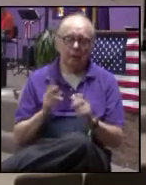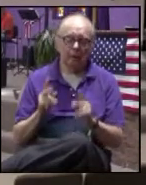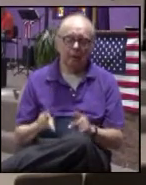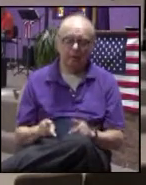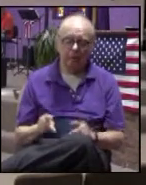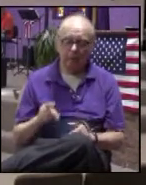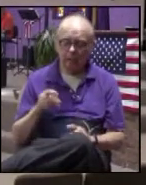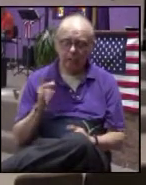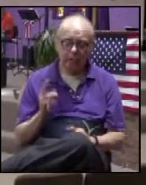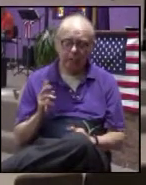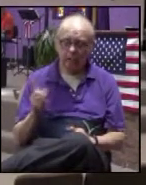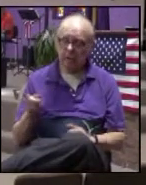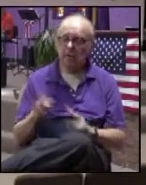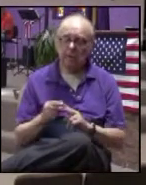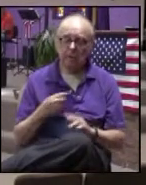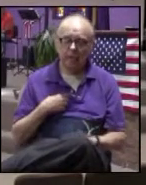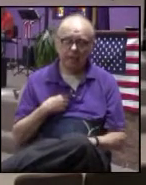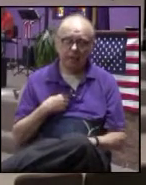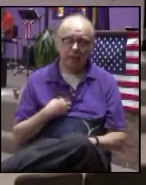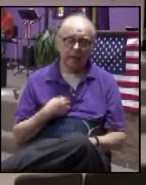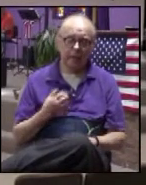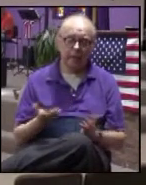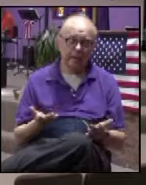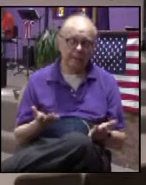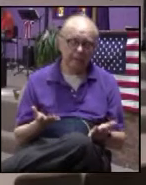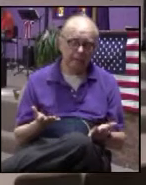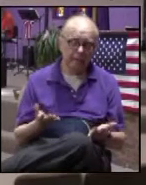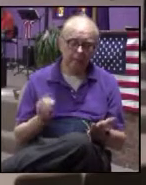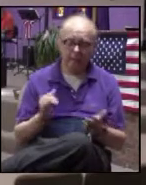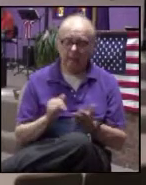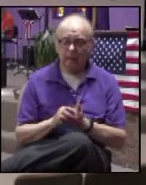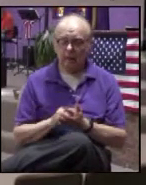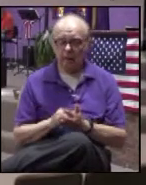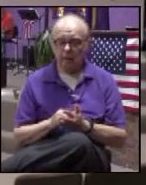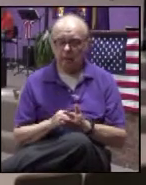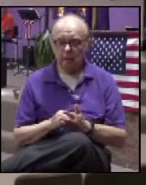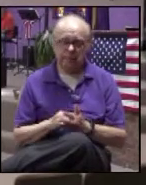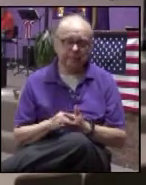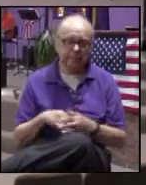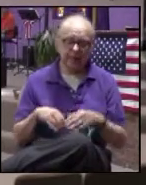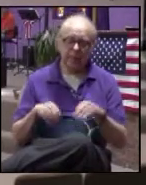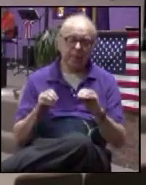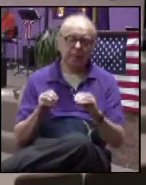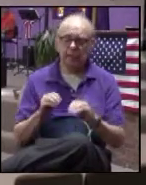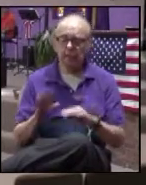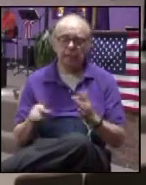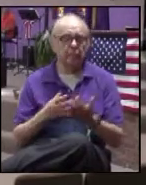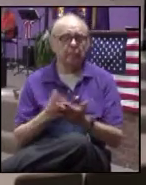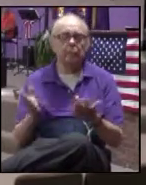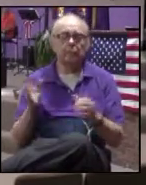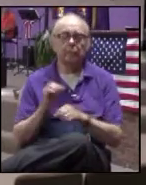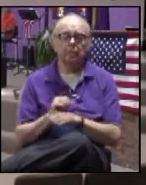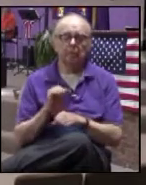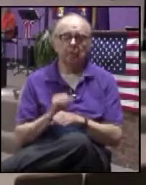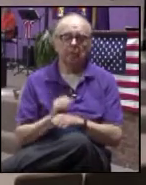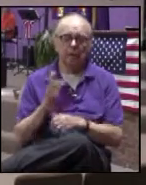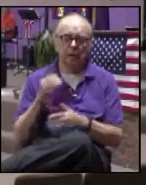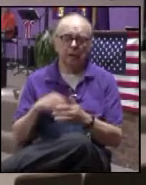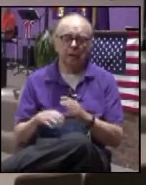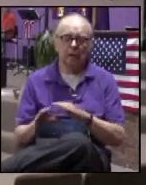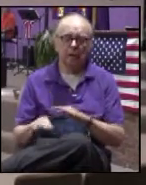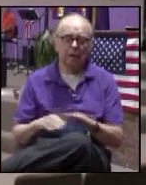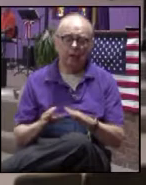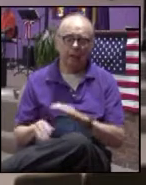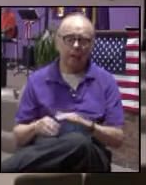respect, he chose me. Now imagine this. Imagine you're at the grocery store doing your job or wherever you work, and in walks the